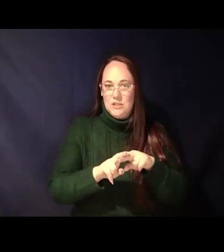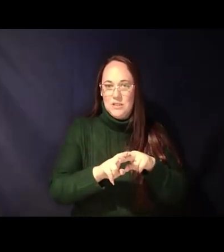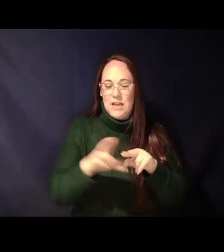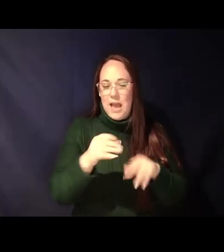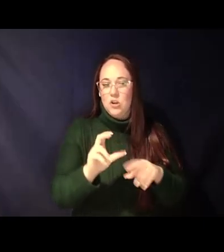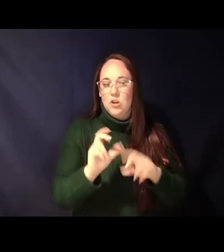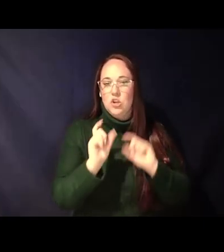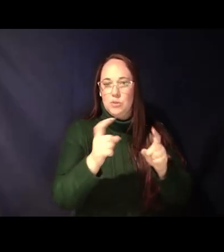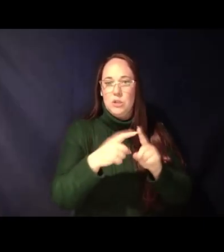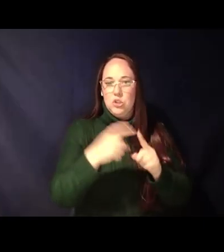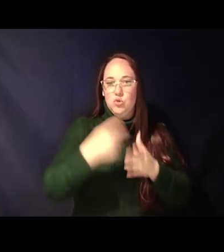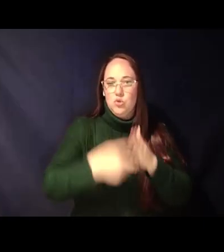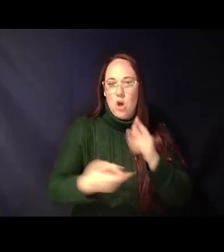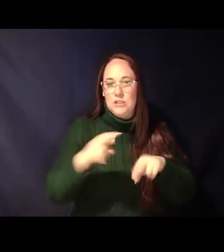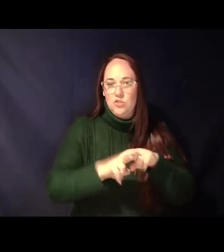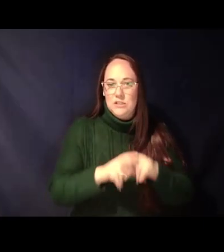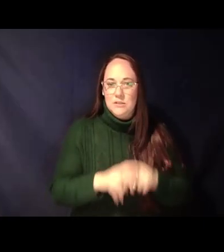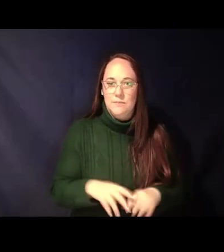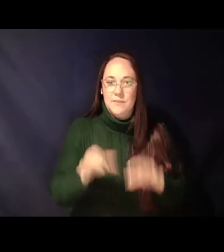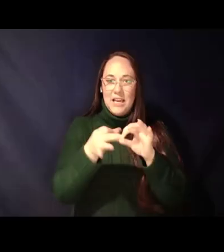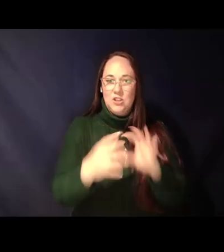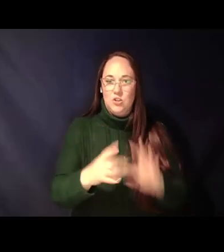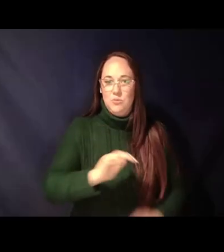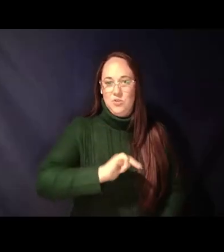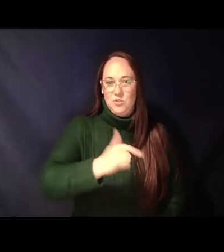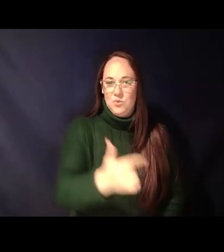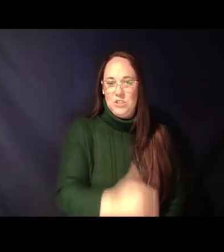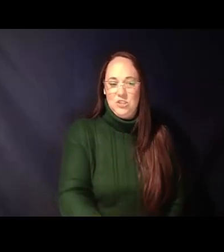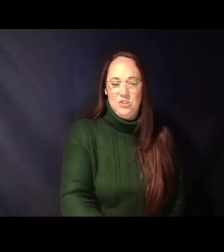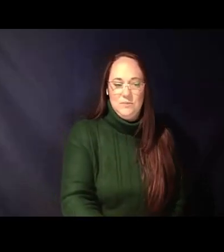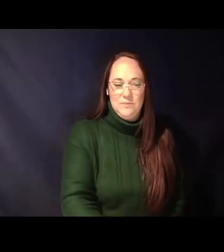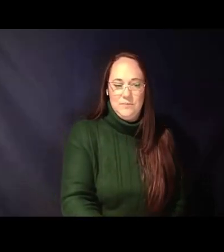contributing to cost increases.